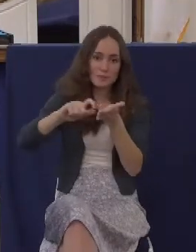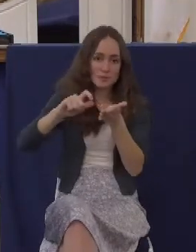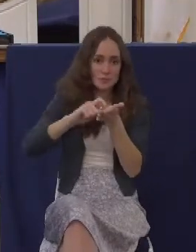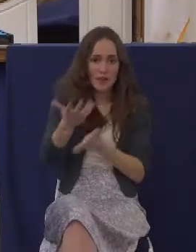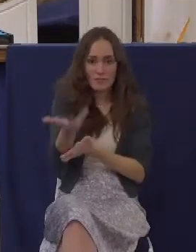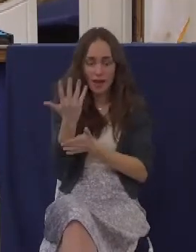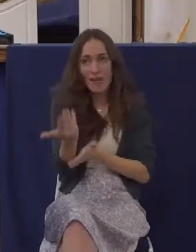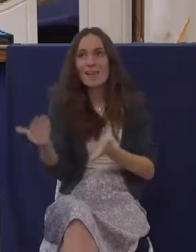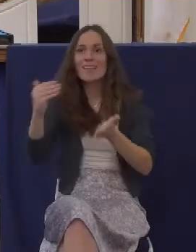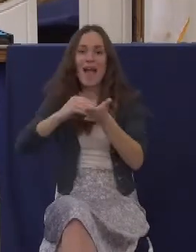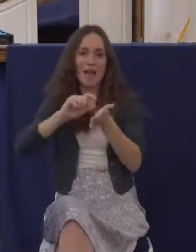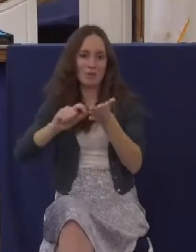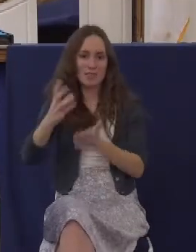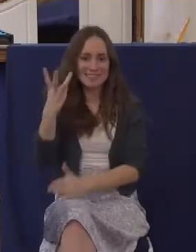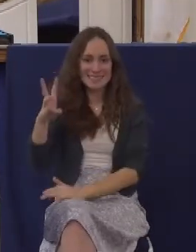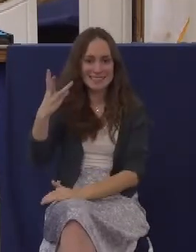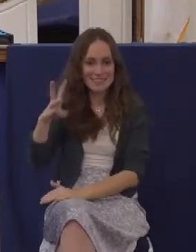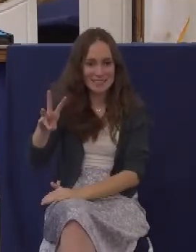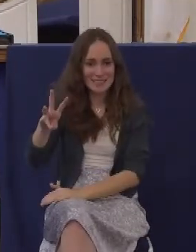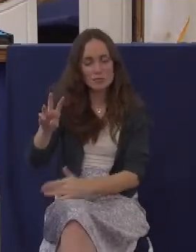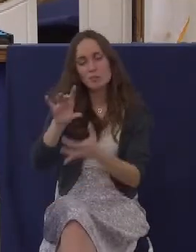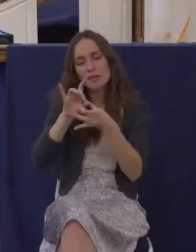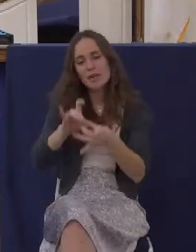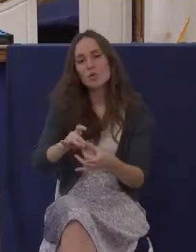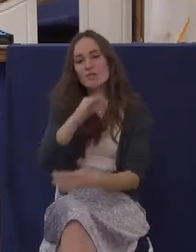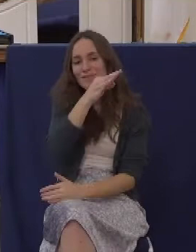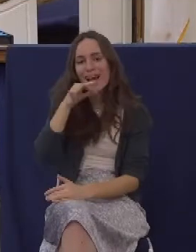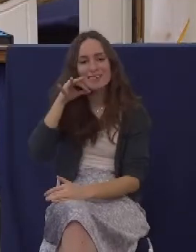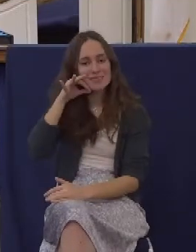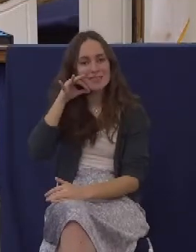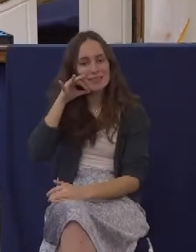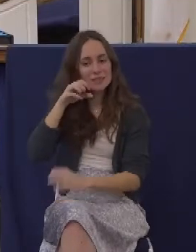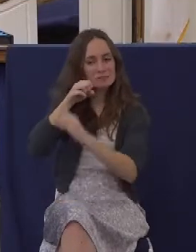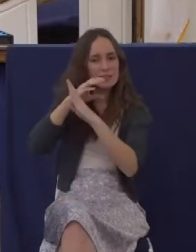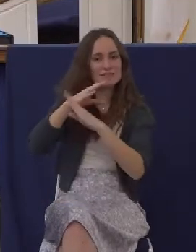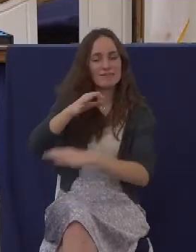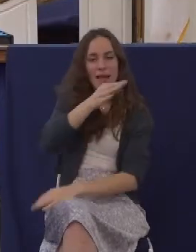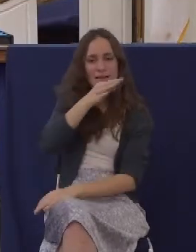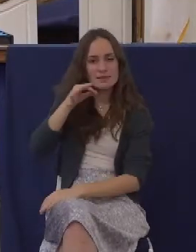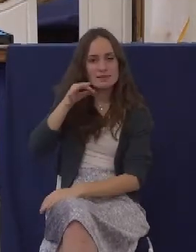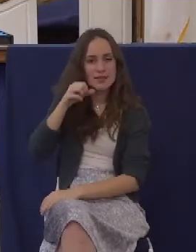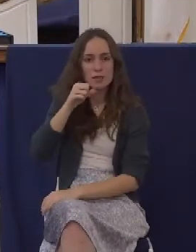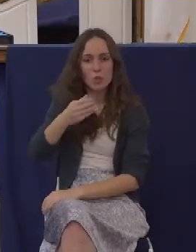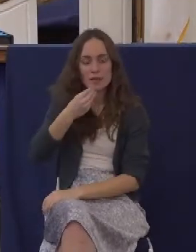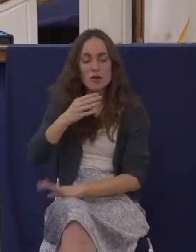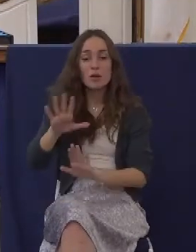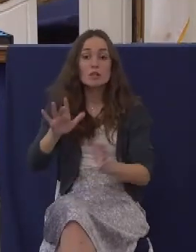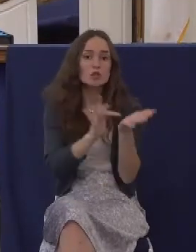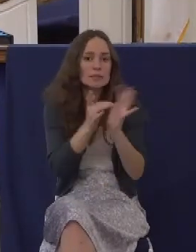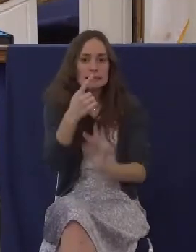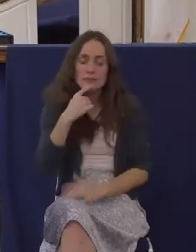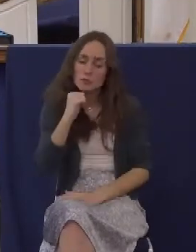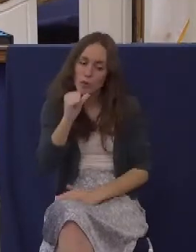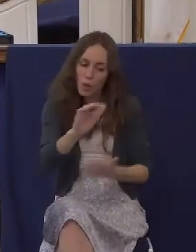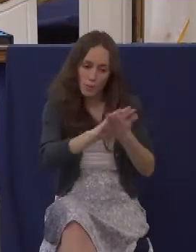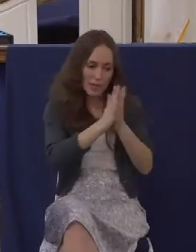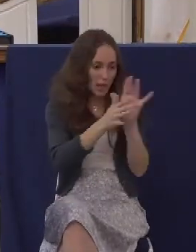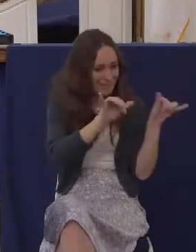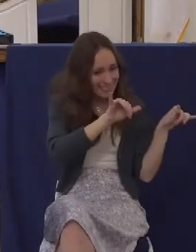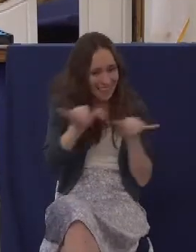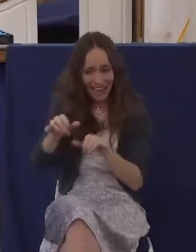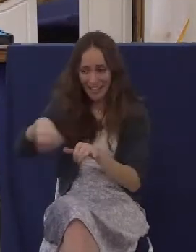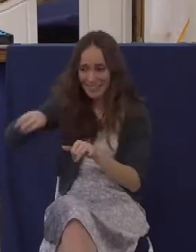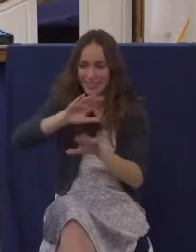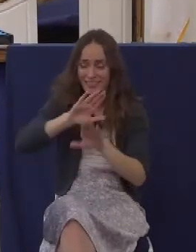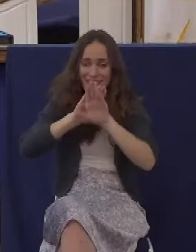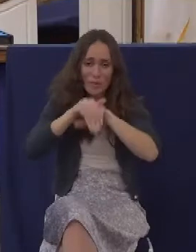again down in verse 16 with respect to fasting. Don't be like the hypocrites. Don't